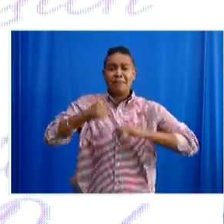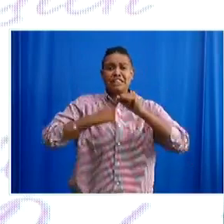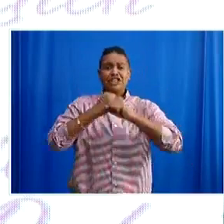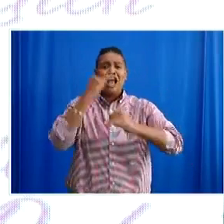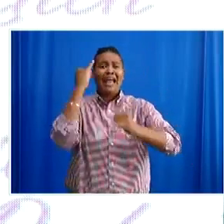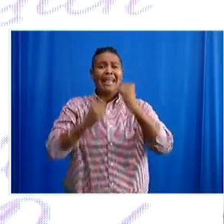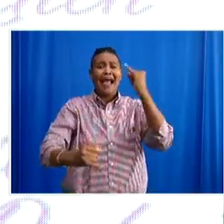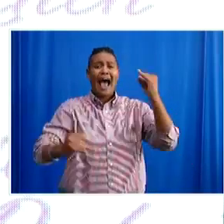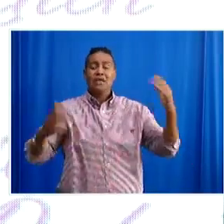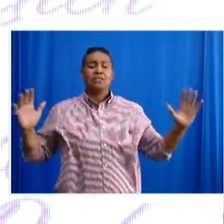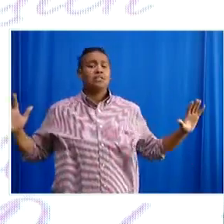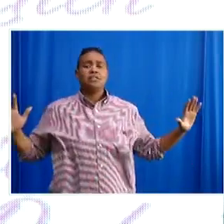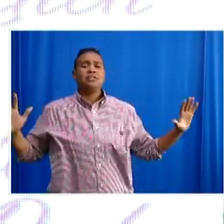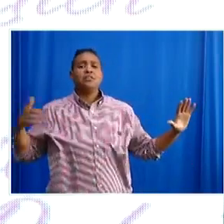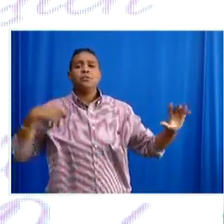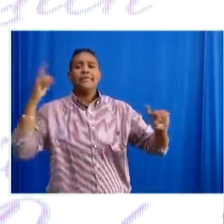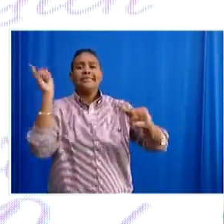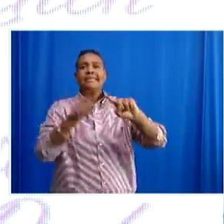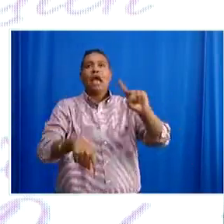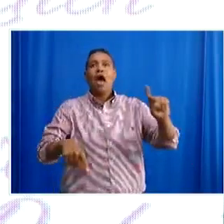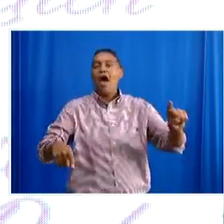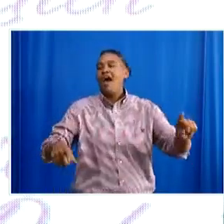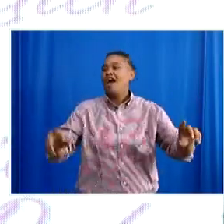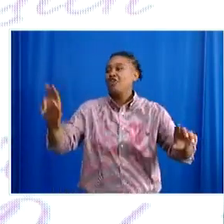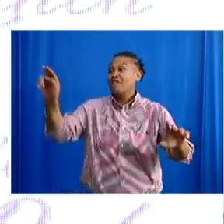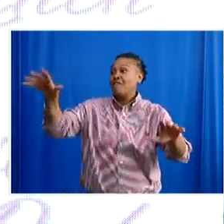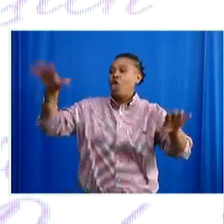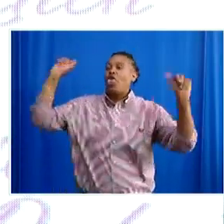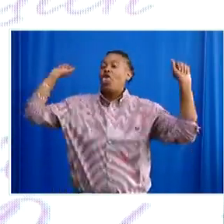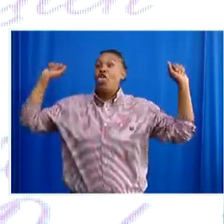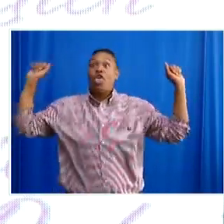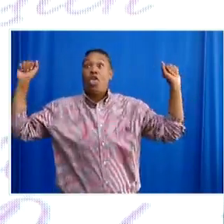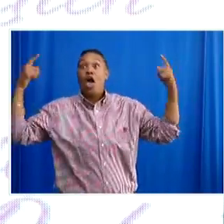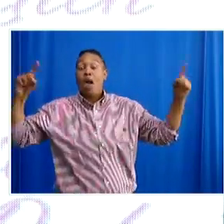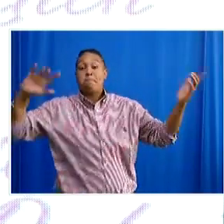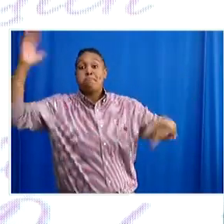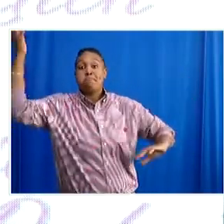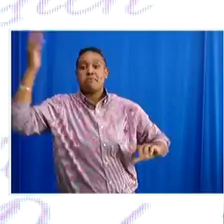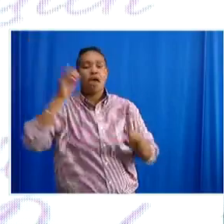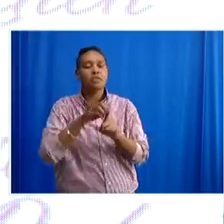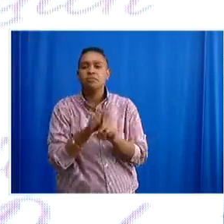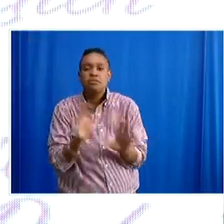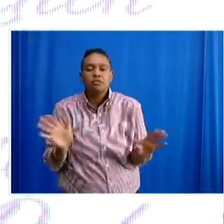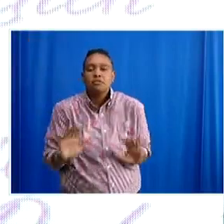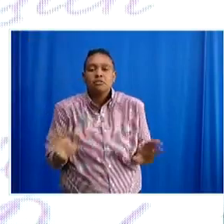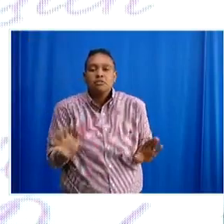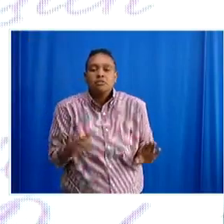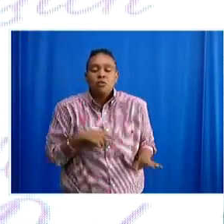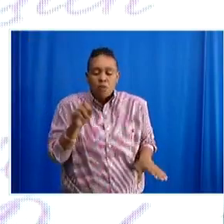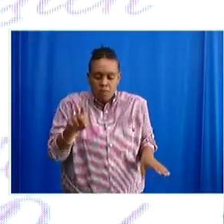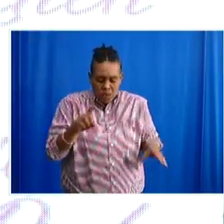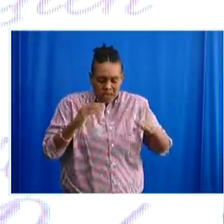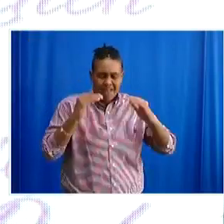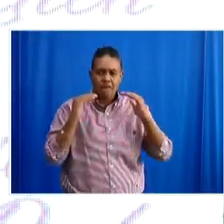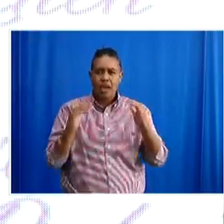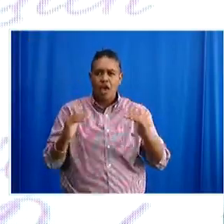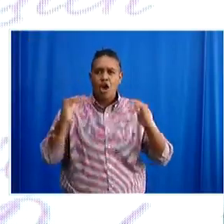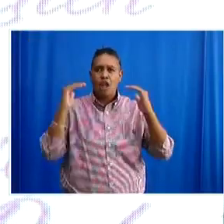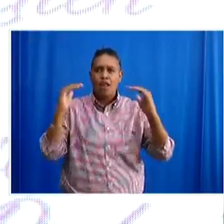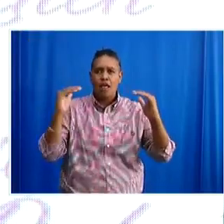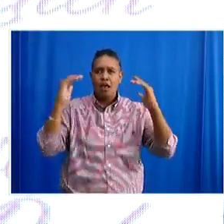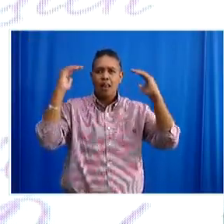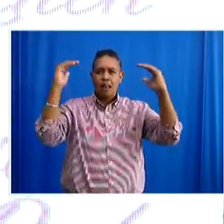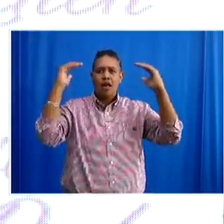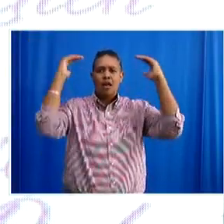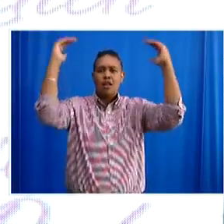There's no way that we can leave ourselves entirely exposed. We must pursue such a layered approach with a